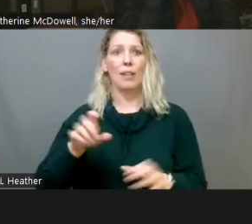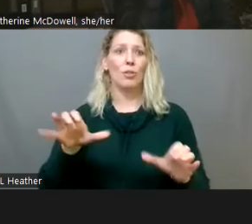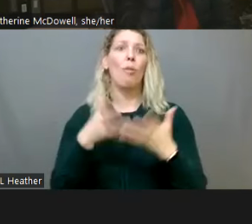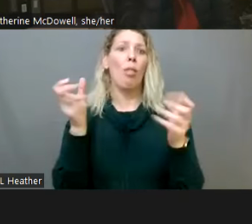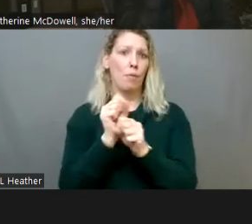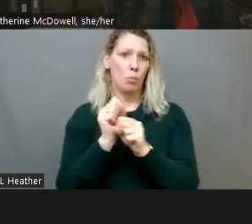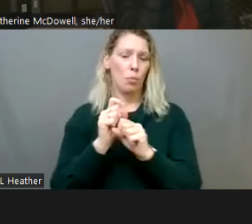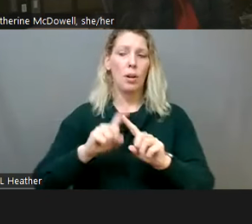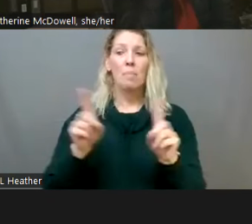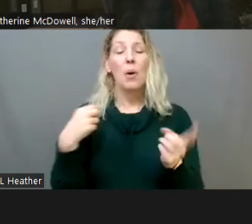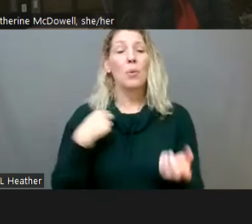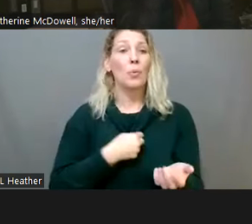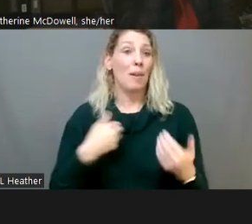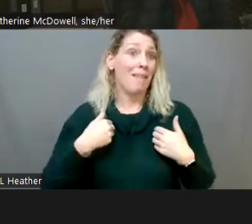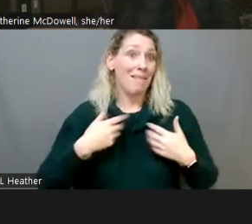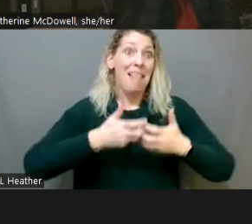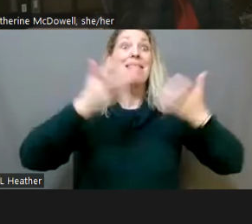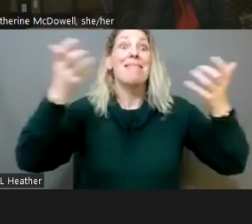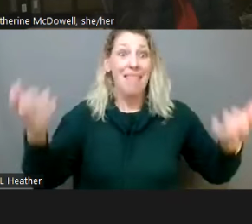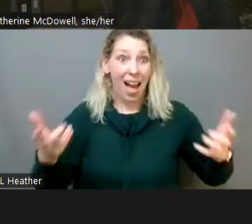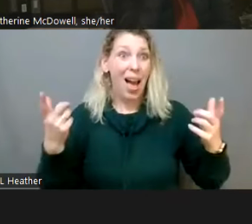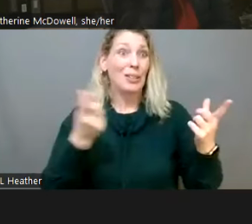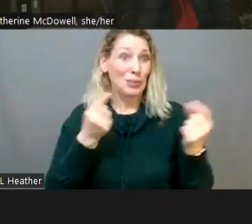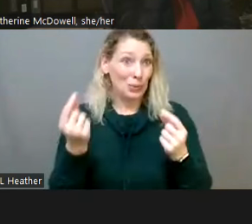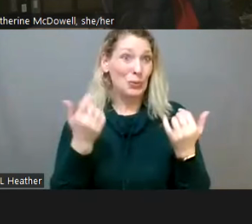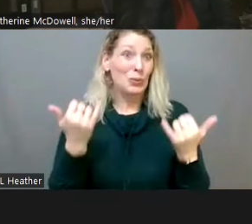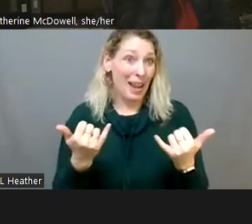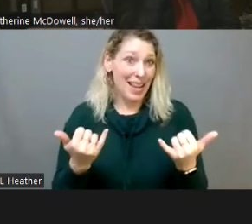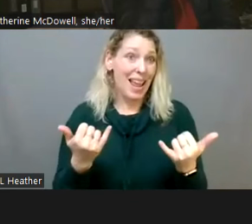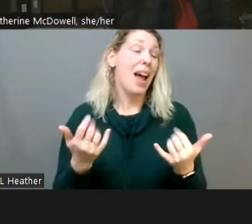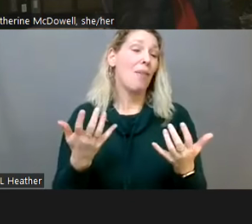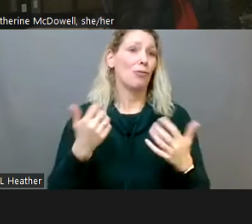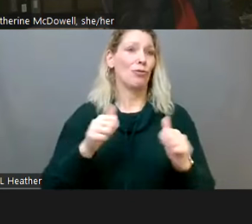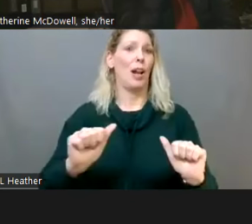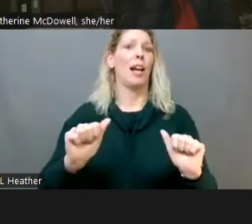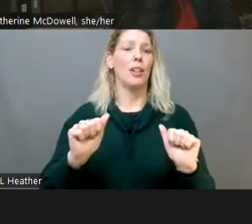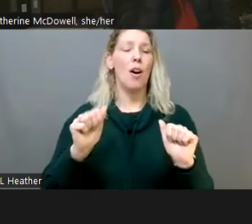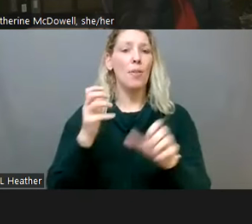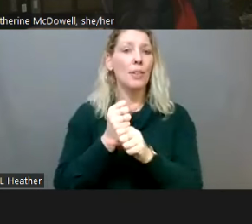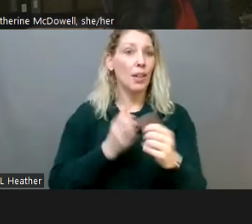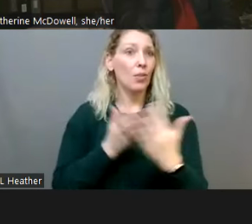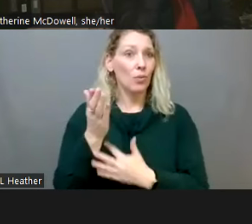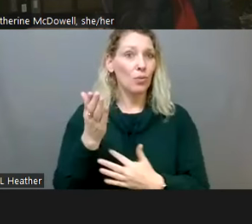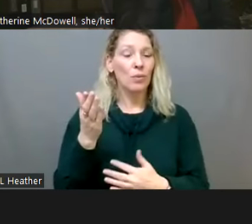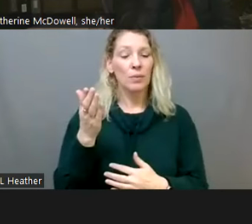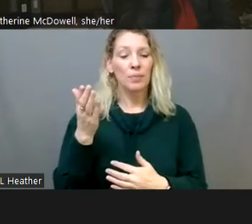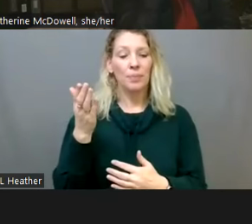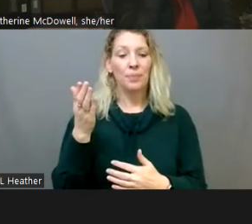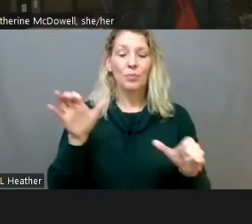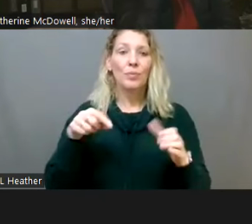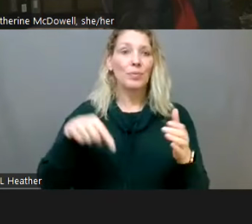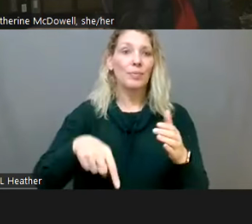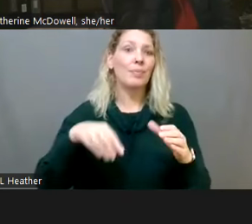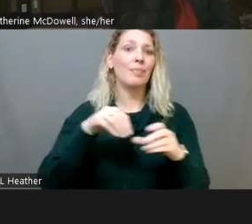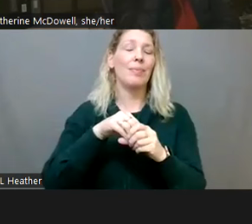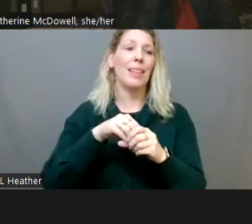lot of work. But you know, we just have a lot of work to do right now, and to try to get through this and do this in a